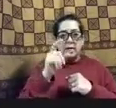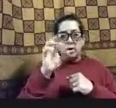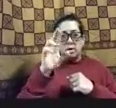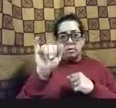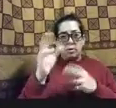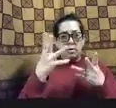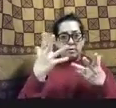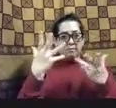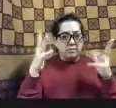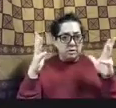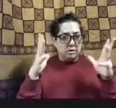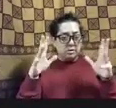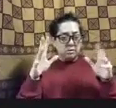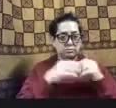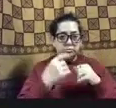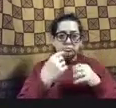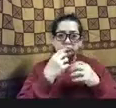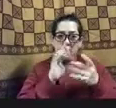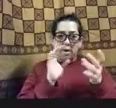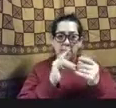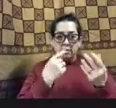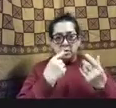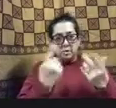take us home with a parting comment, or